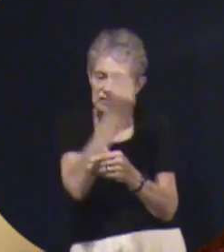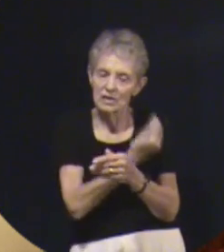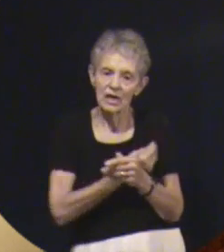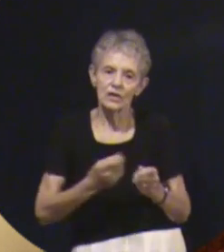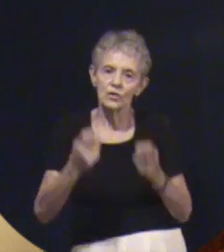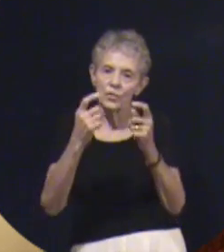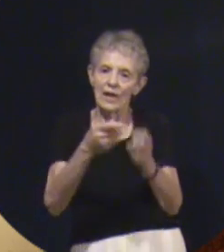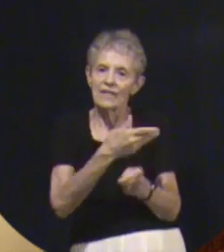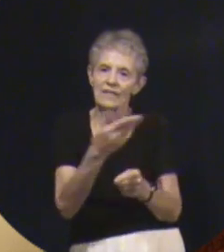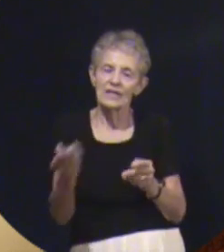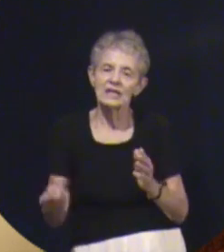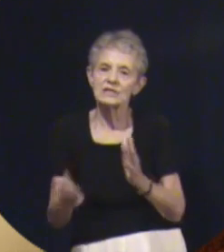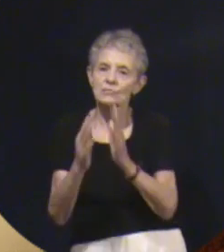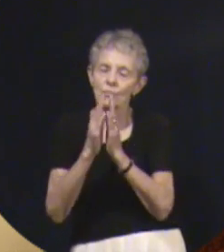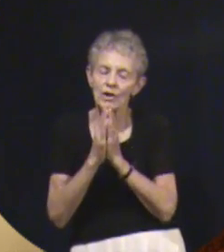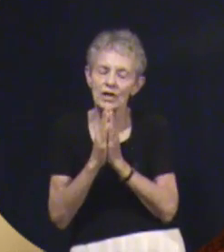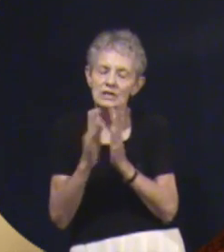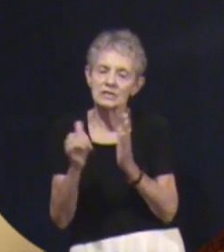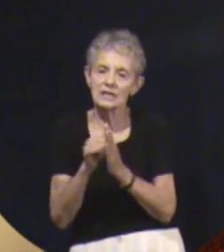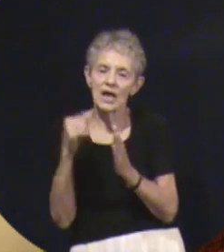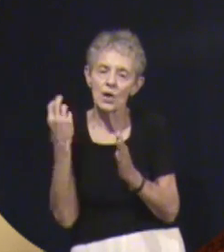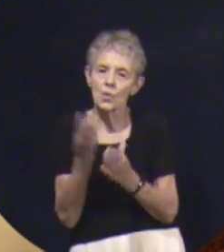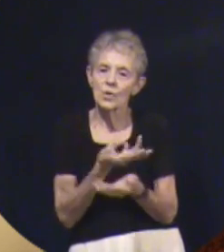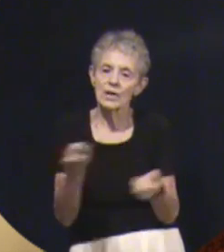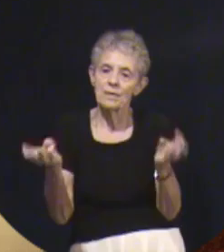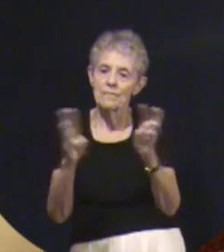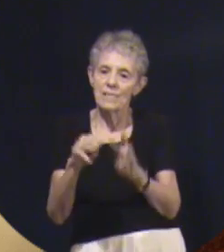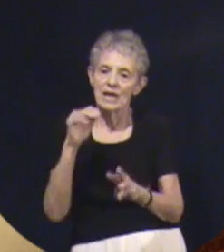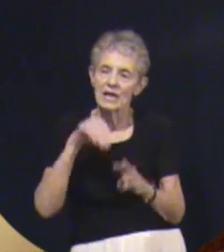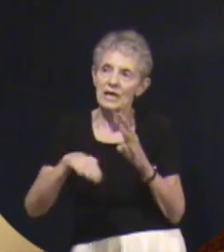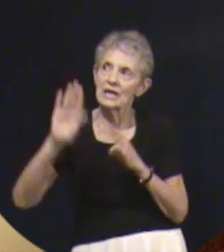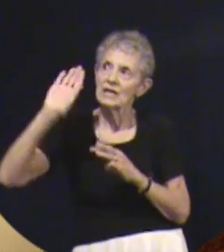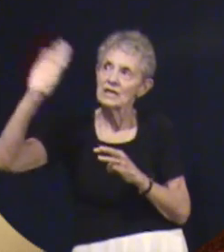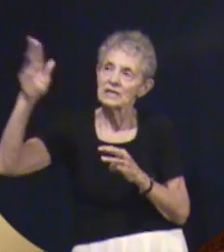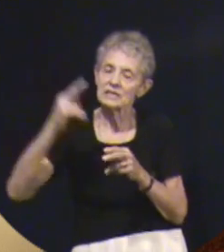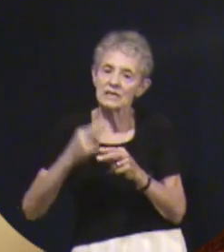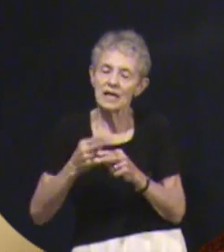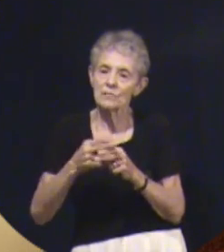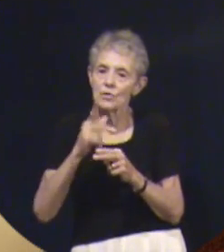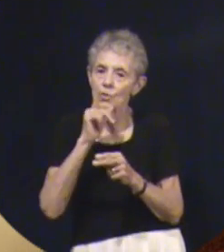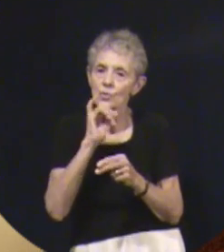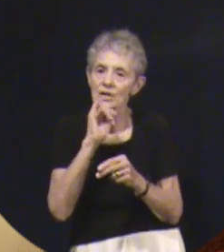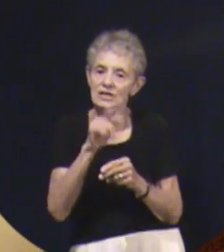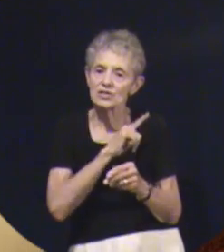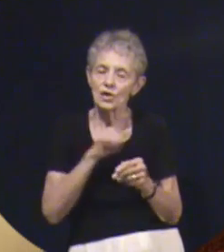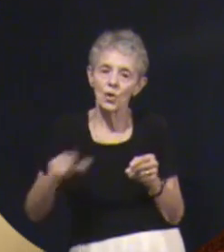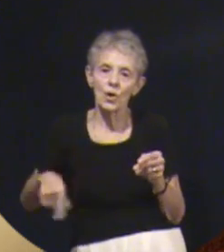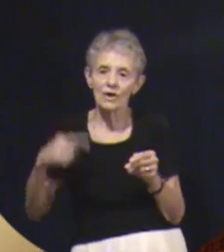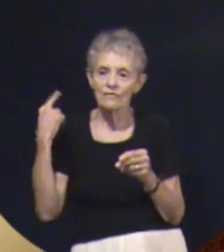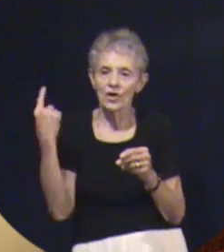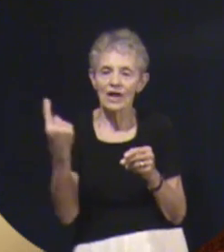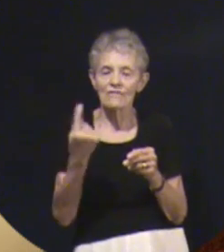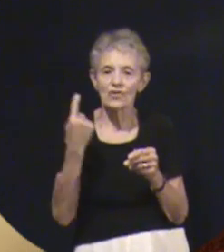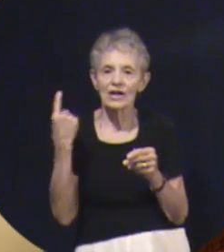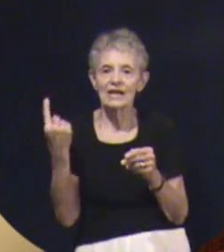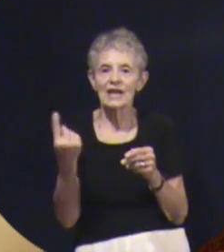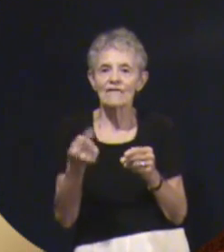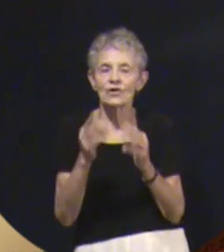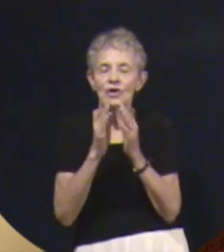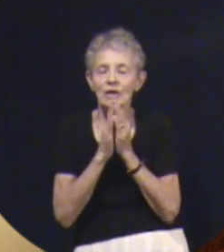these prayers that we make in his name, who is Lord forever and ever.